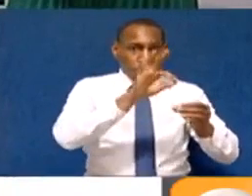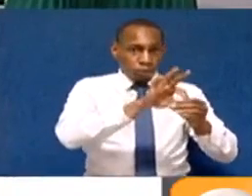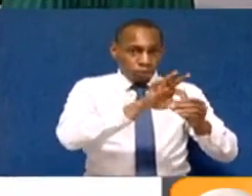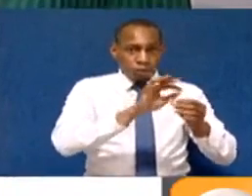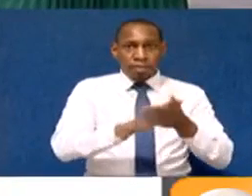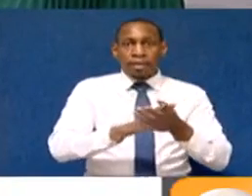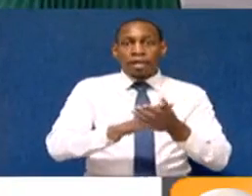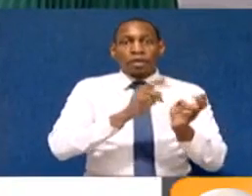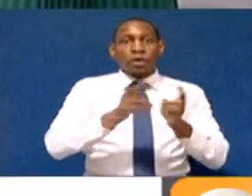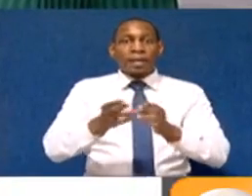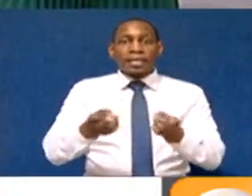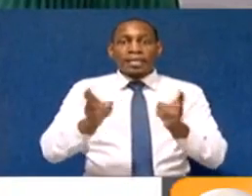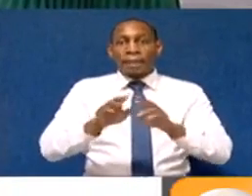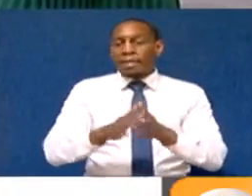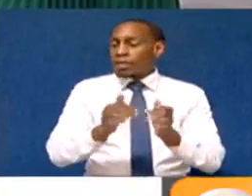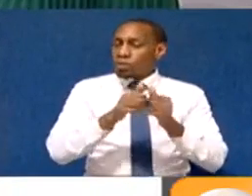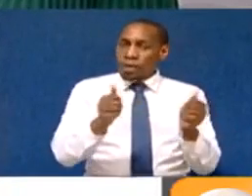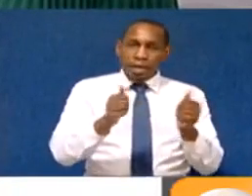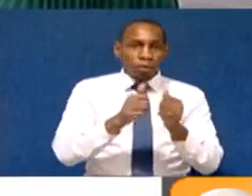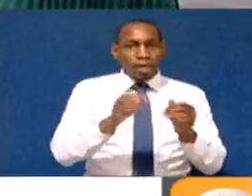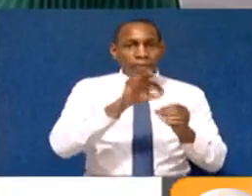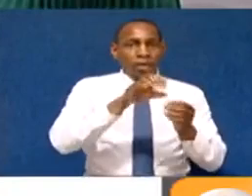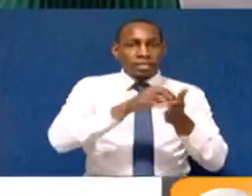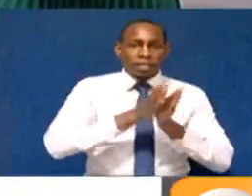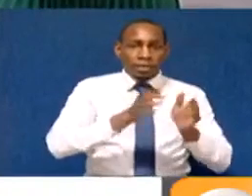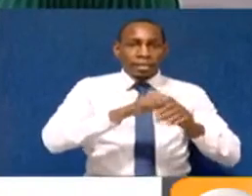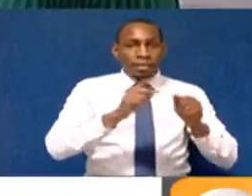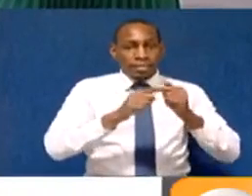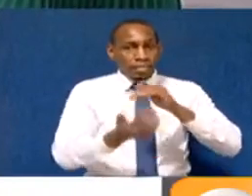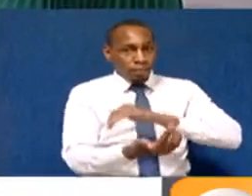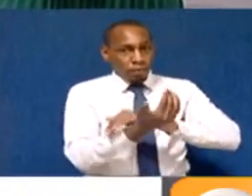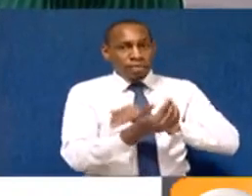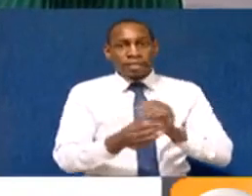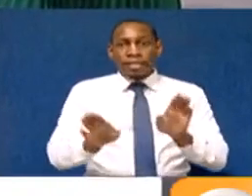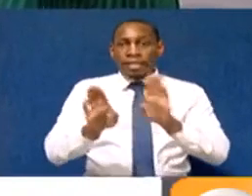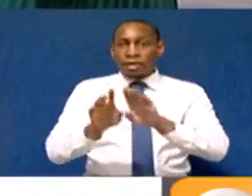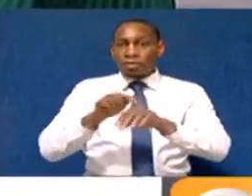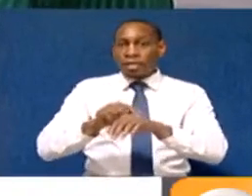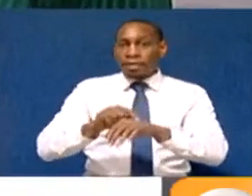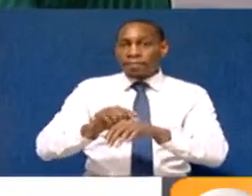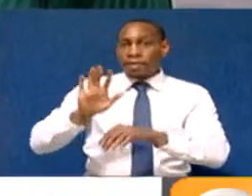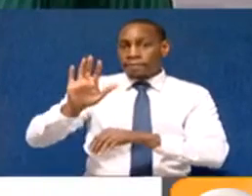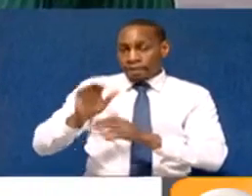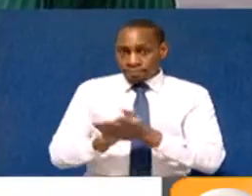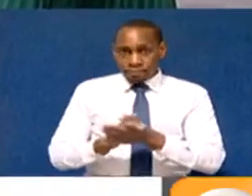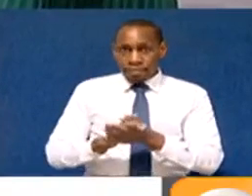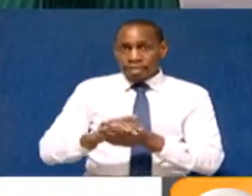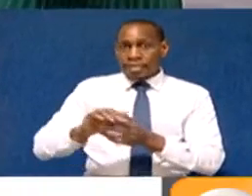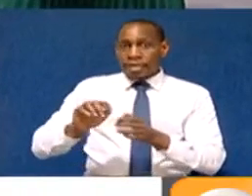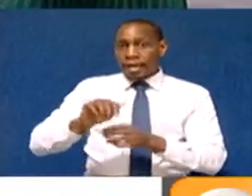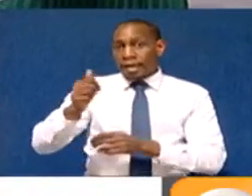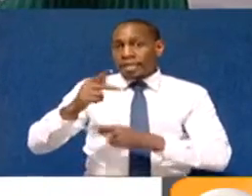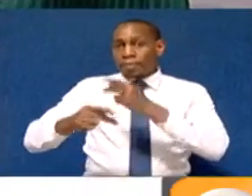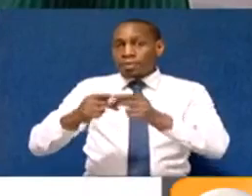voting, which usually takes place in a pretty orderly fashion. Polling stations open at 6 a.m. and then close at 5 a.m. Now, this is the second and